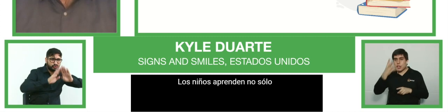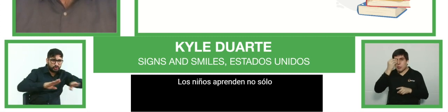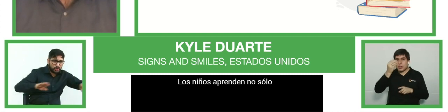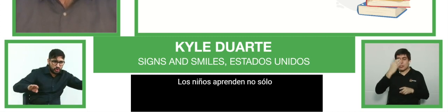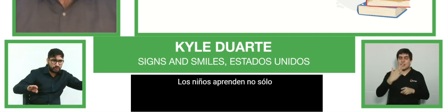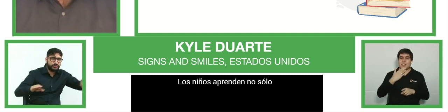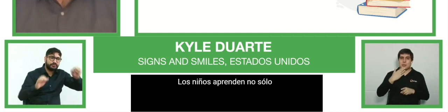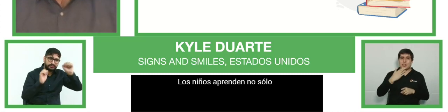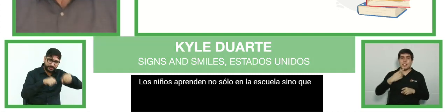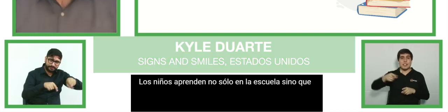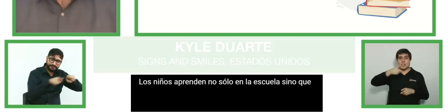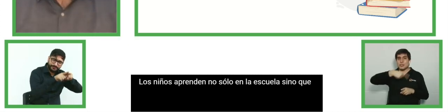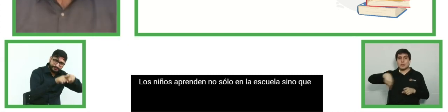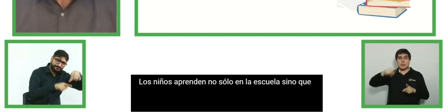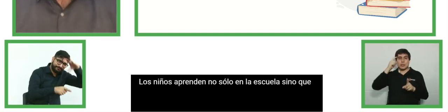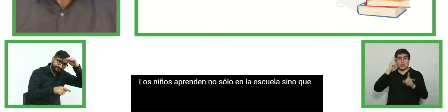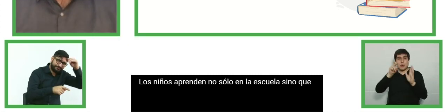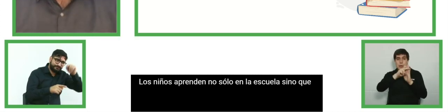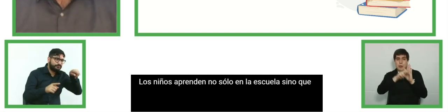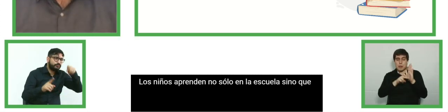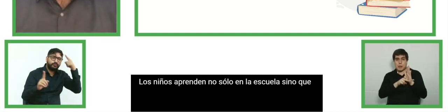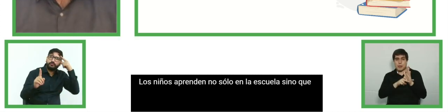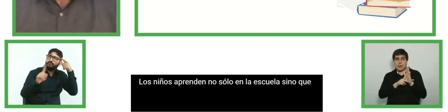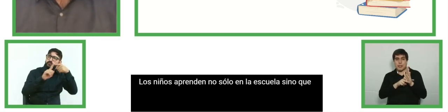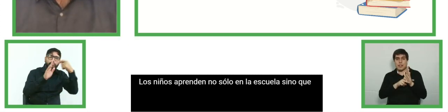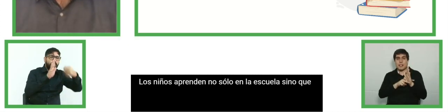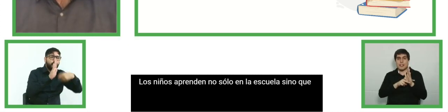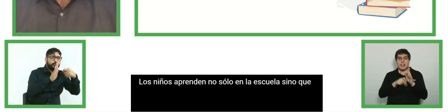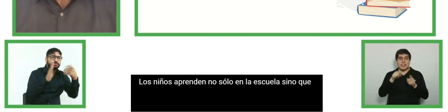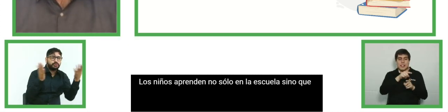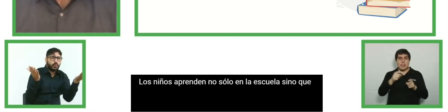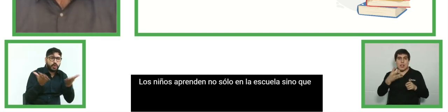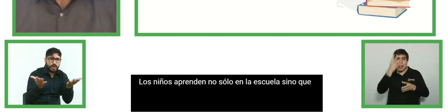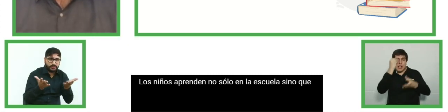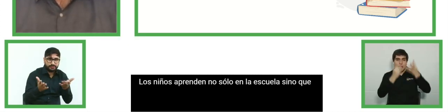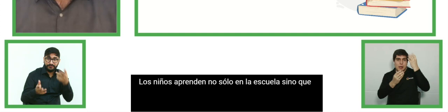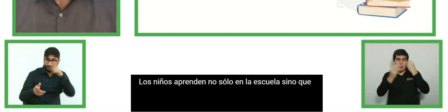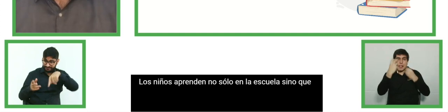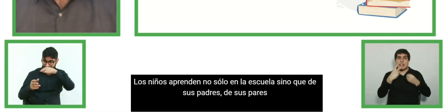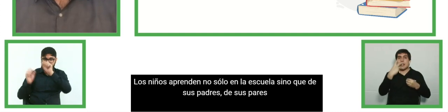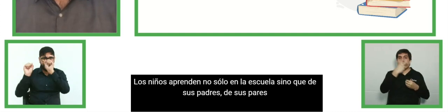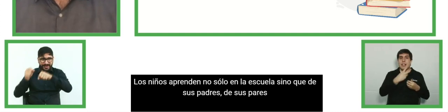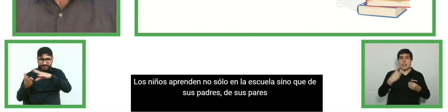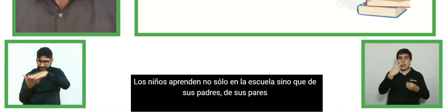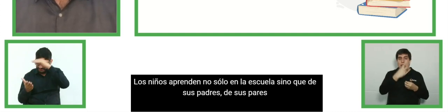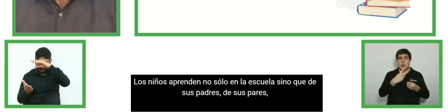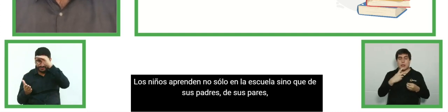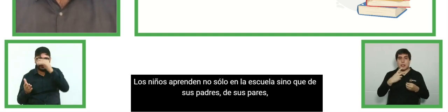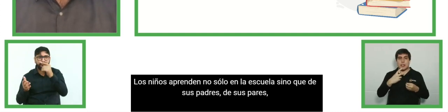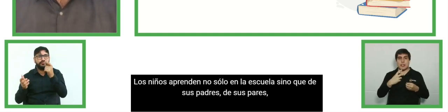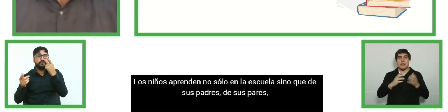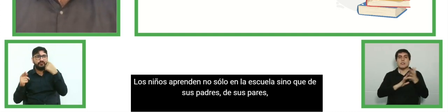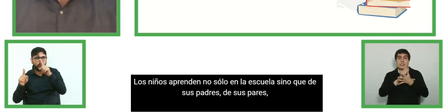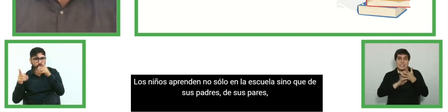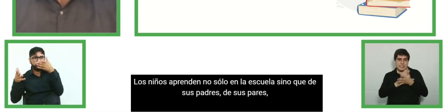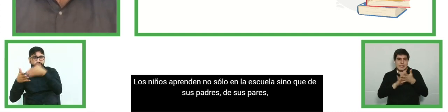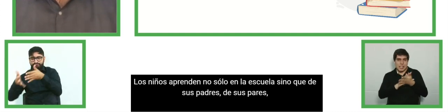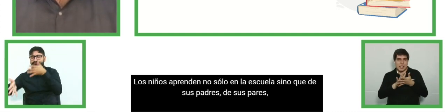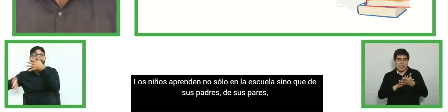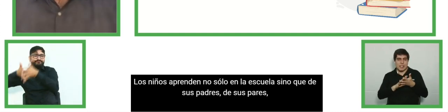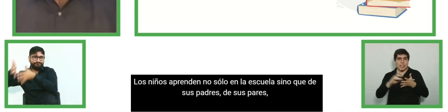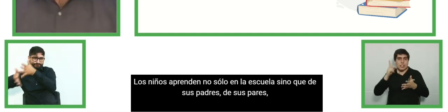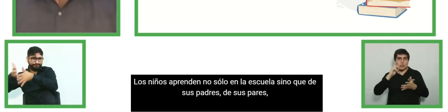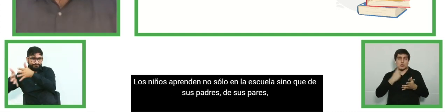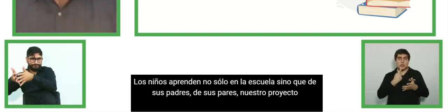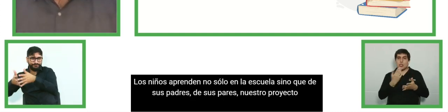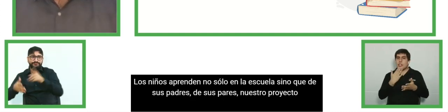their parents. Now, it's very important to keep in mind that for deaf children, most often their parents are not deaf and